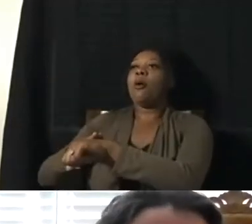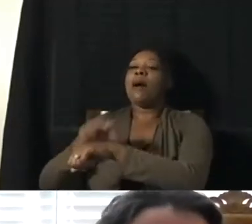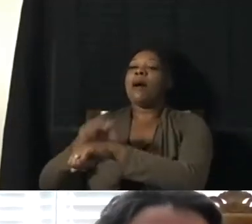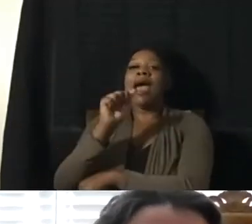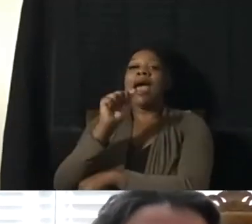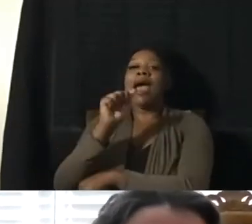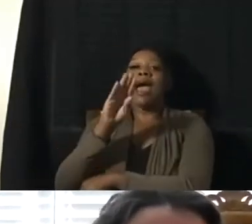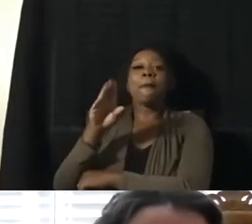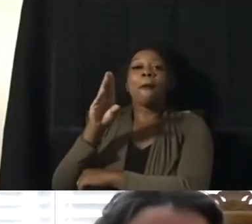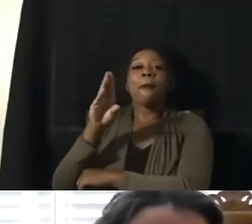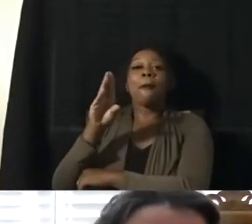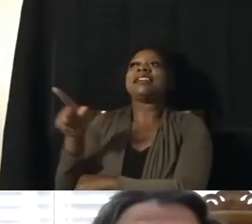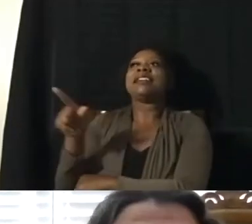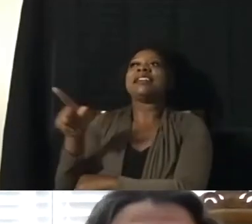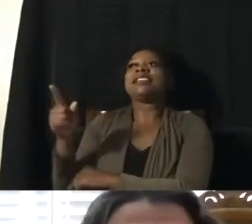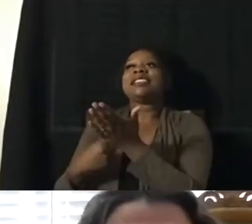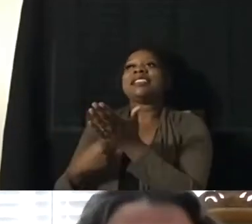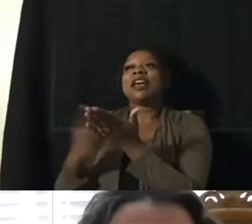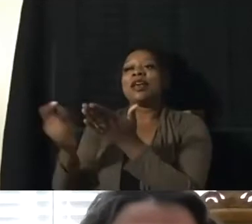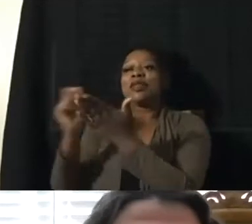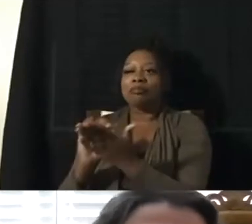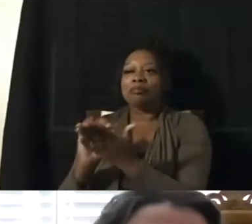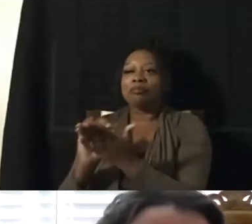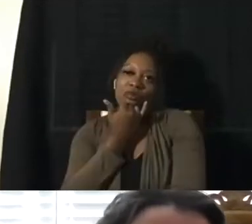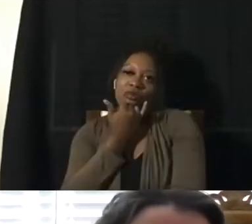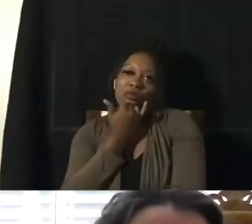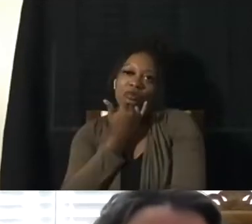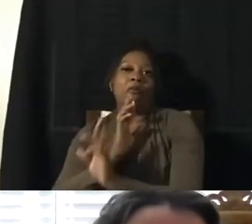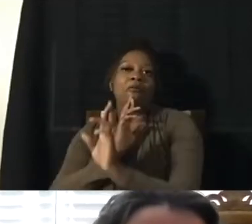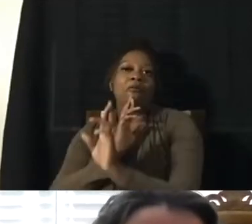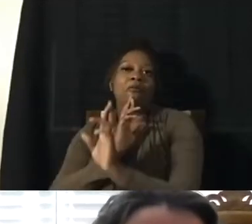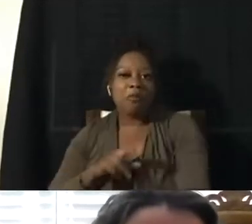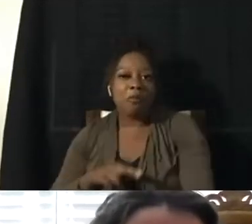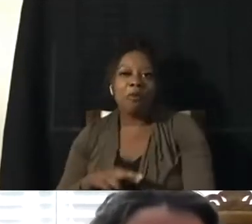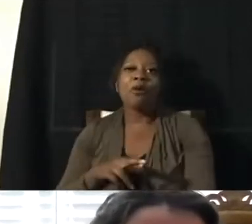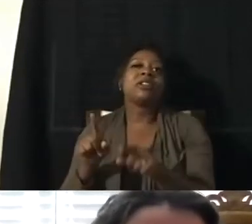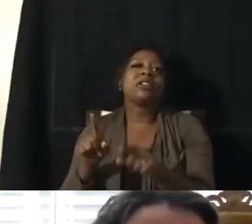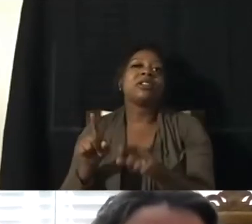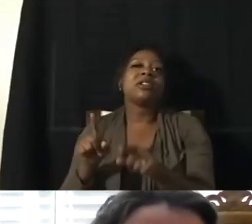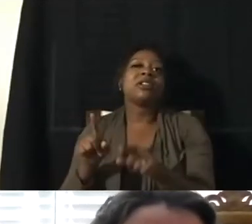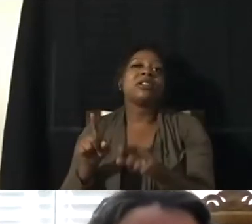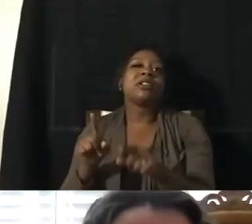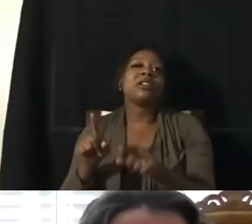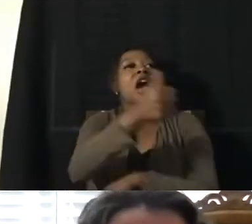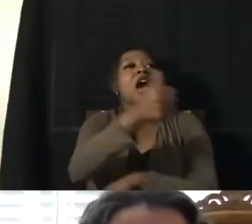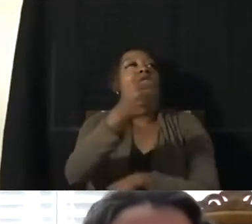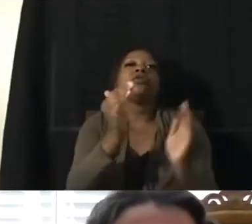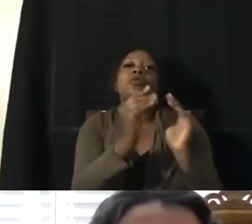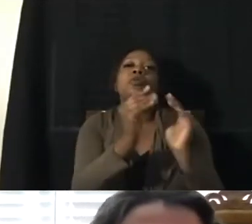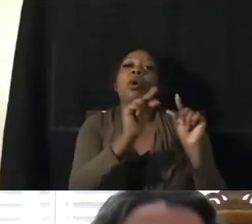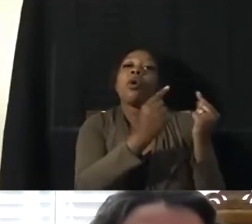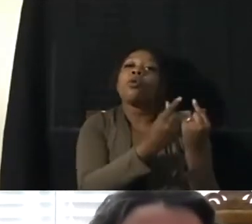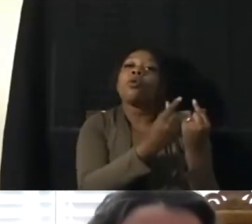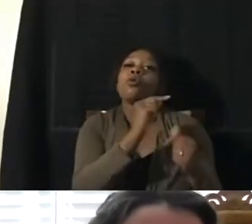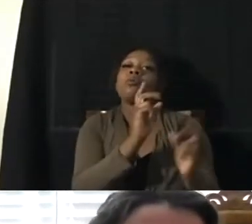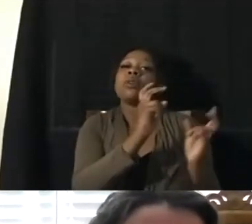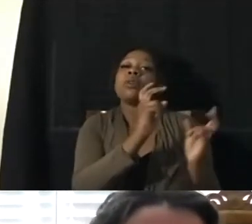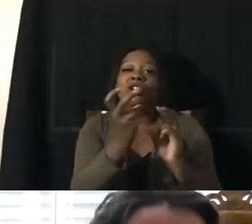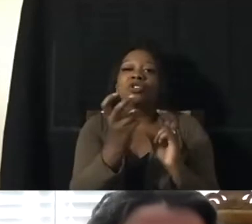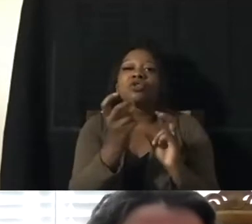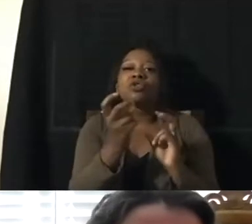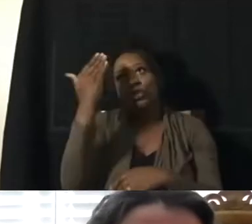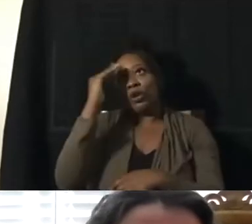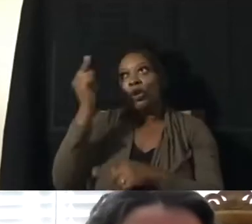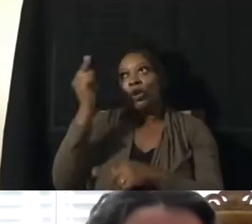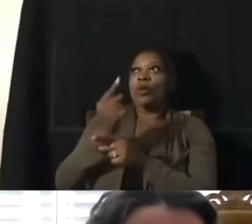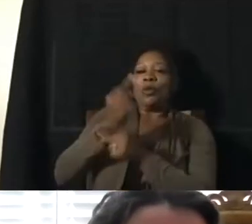reporting on disabled issues, as it is for any minority issue, if you don't really know the correct terms and really what you're